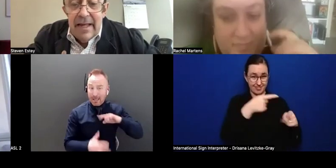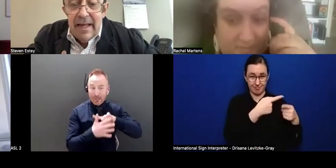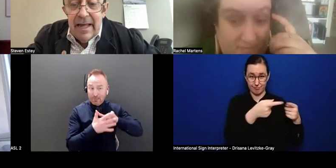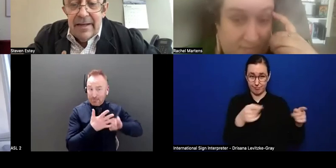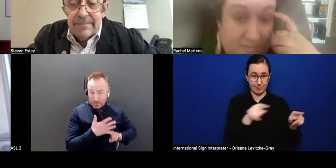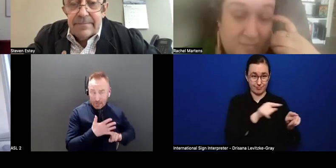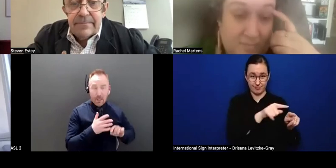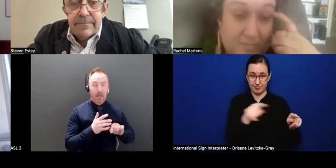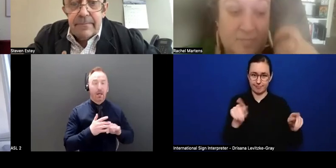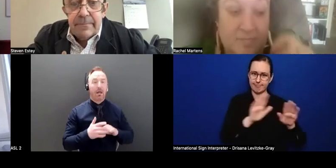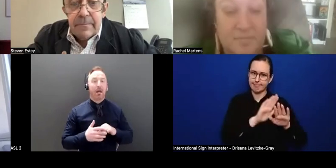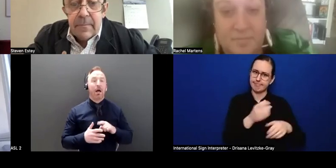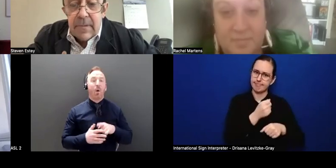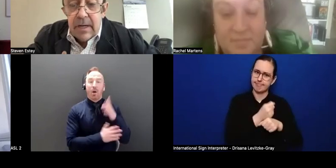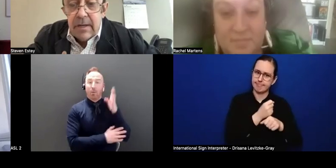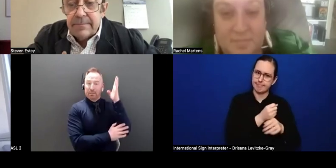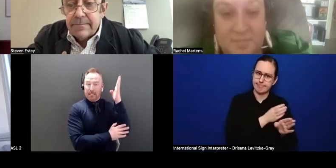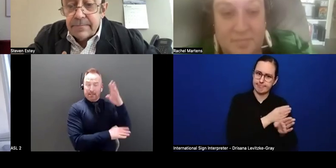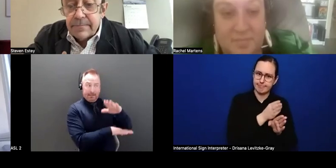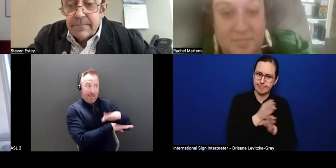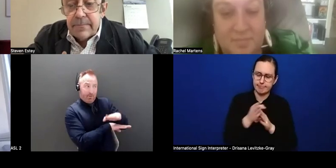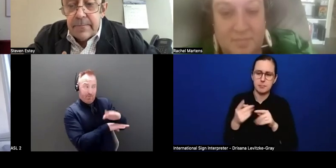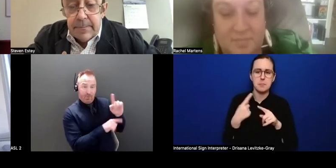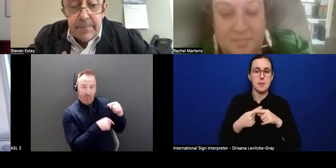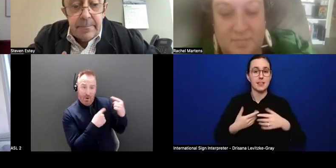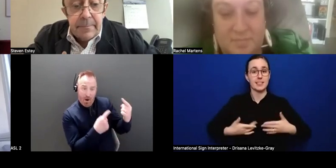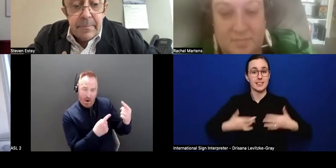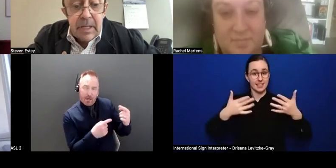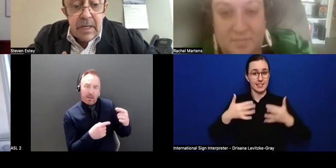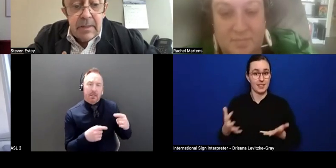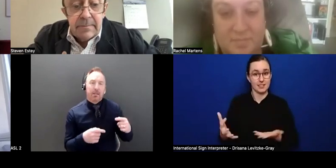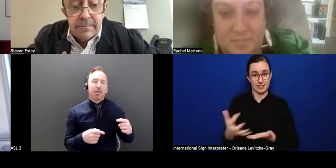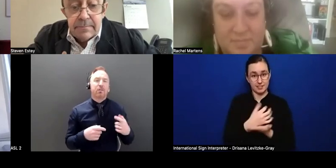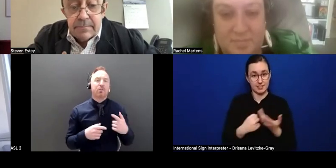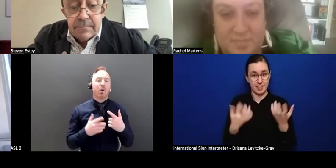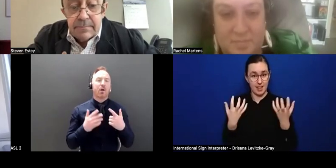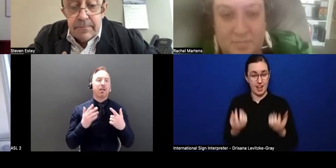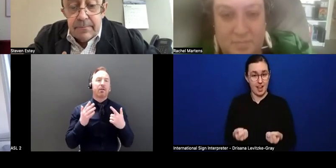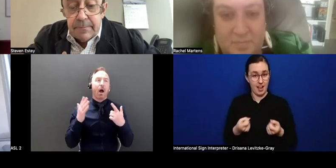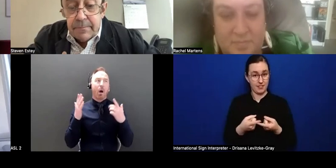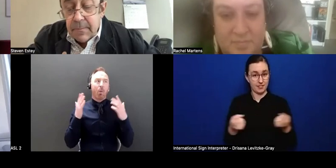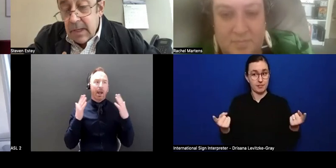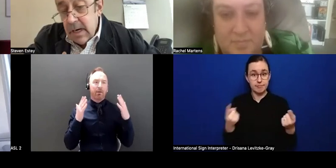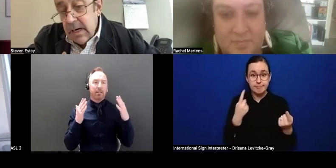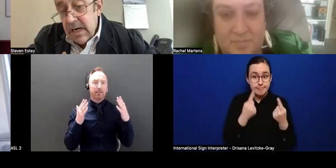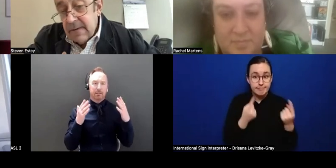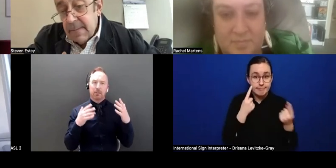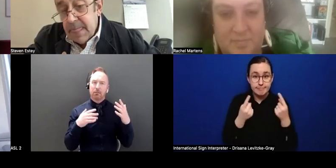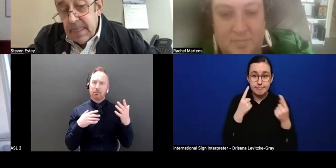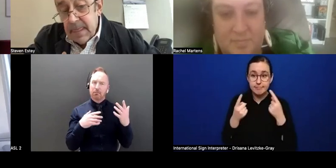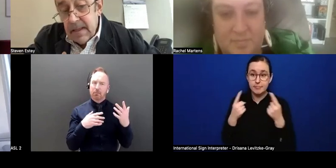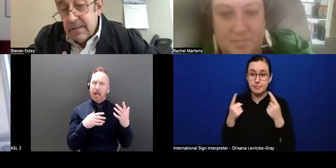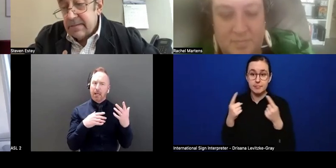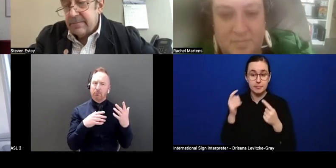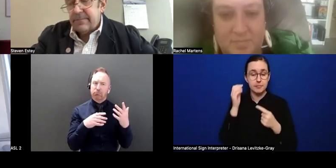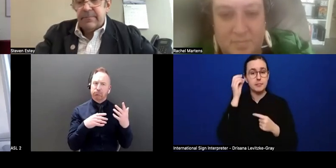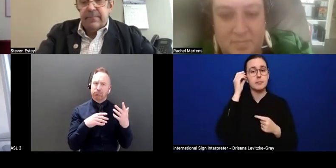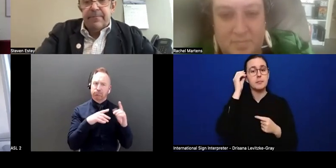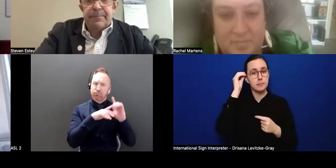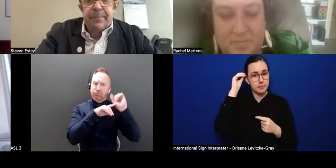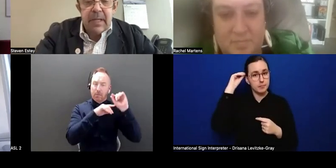presented is that there is more awareness, right, by the fact that we know when we are using the convention in